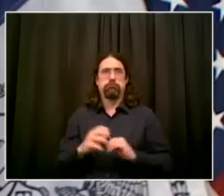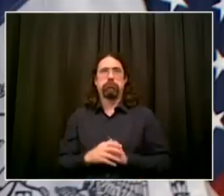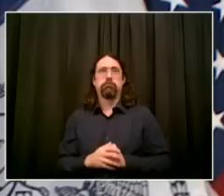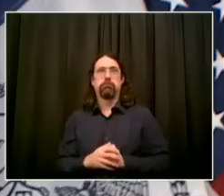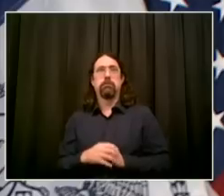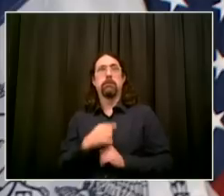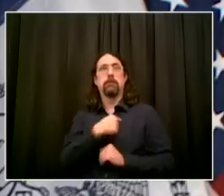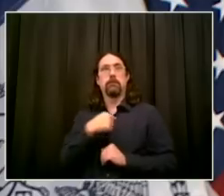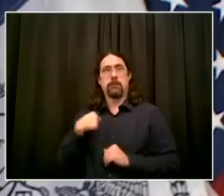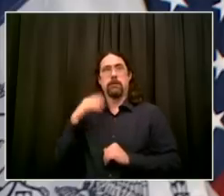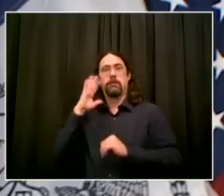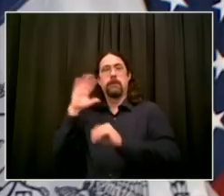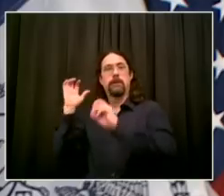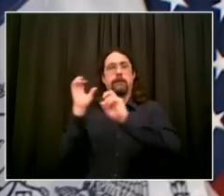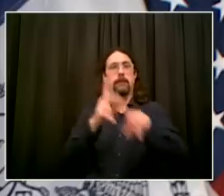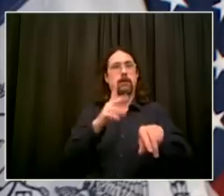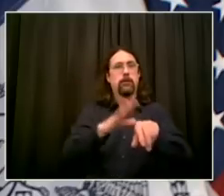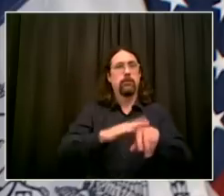few words in Spanish.